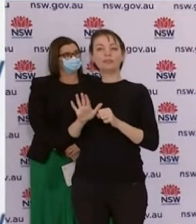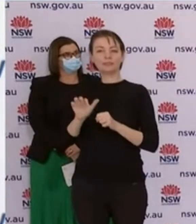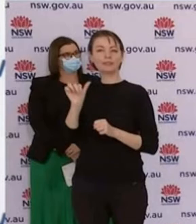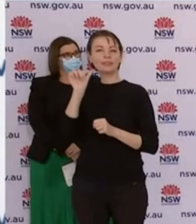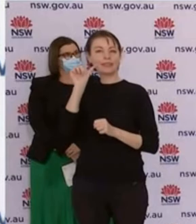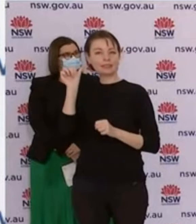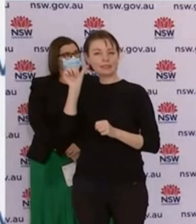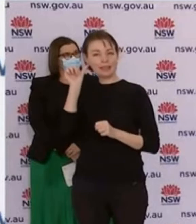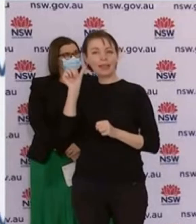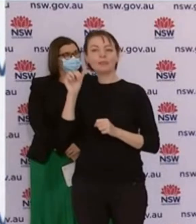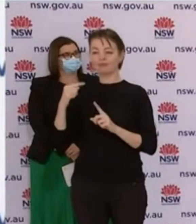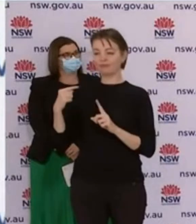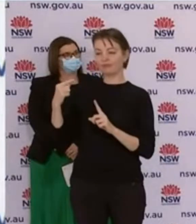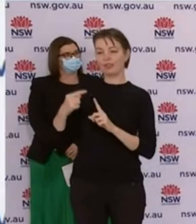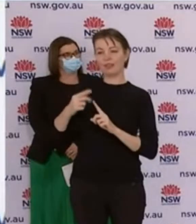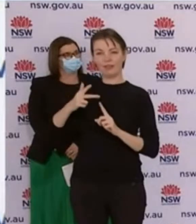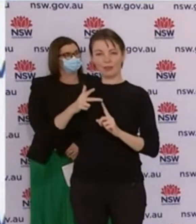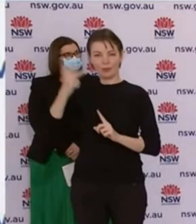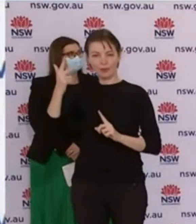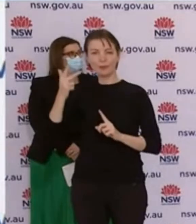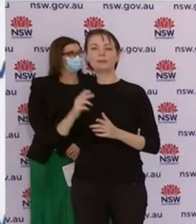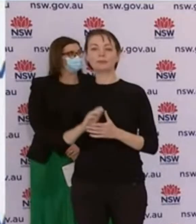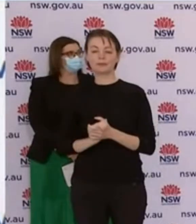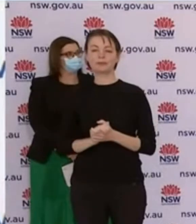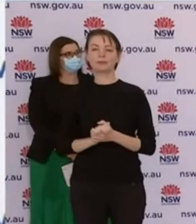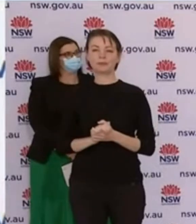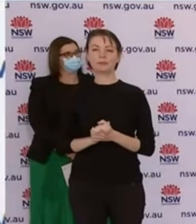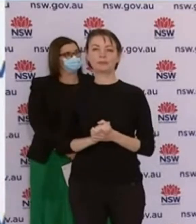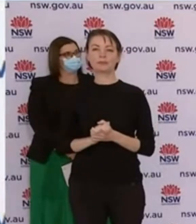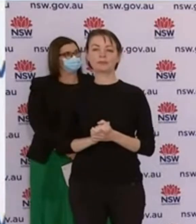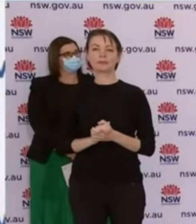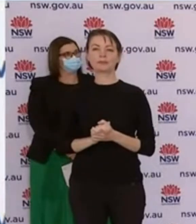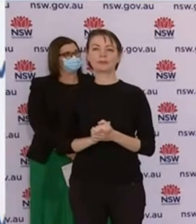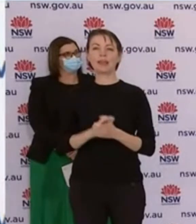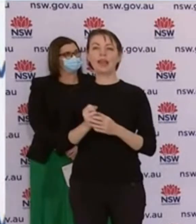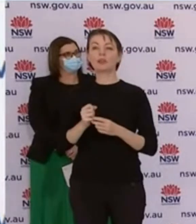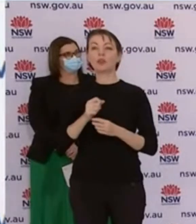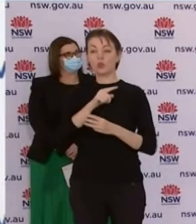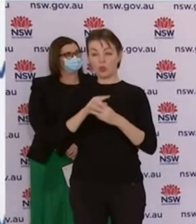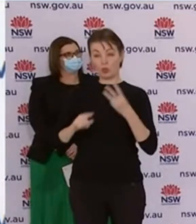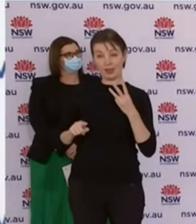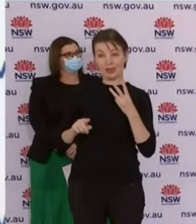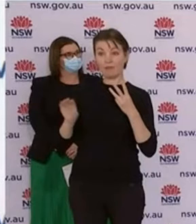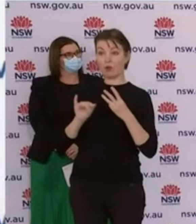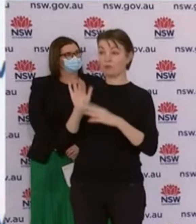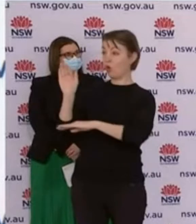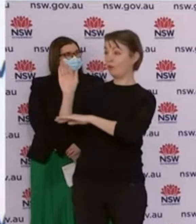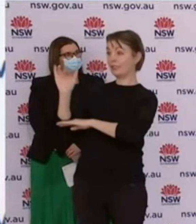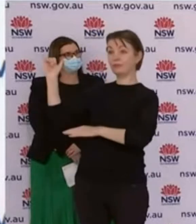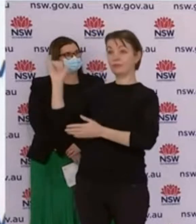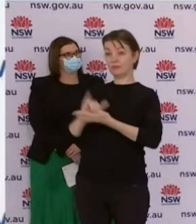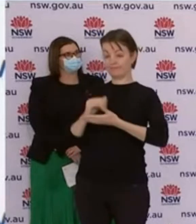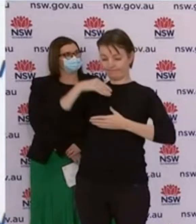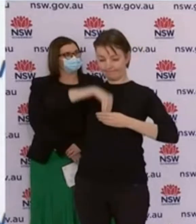COVID-19 reported in the 24 hours till 8 p.m. last night, and there were also 3 overseas